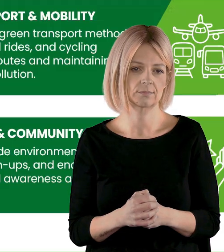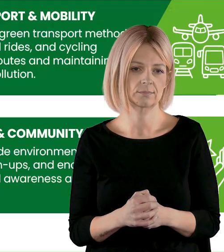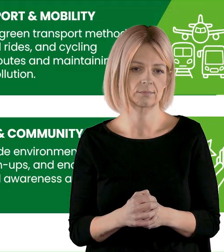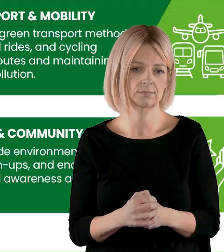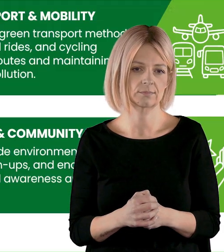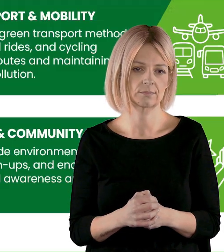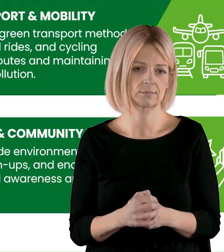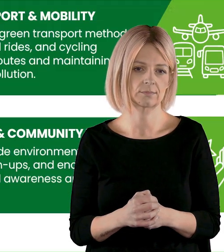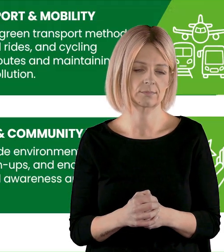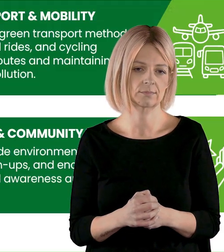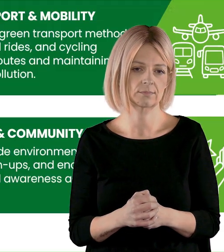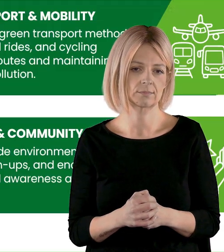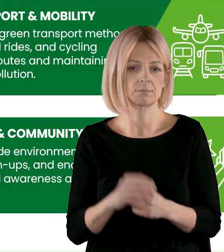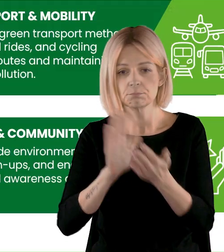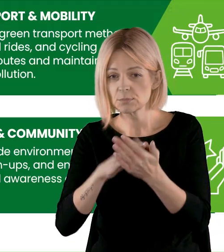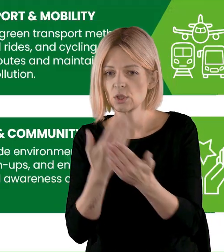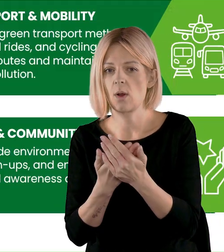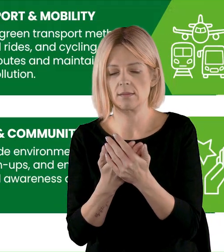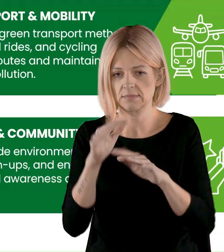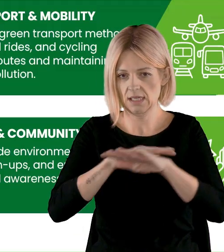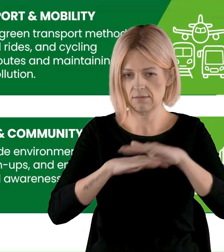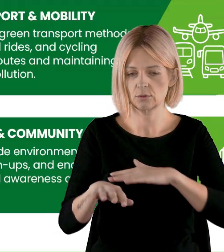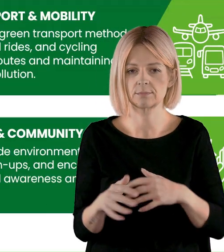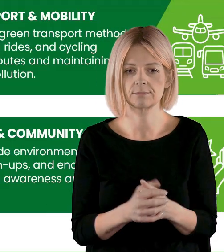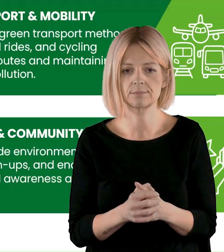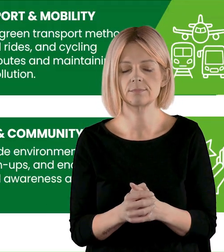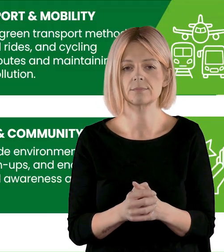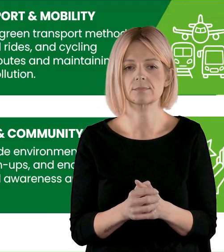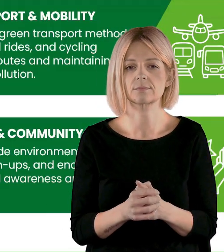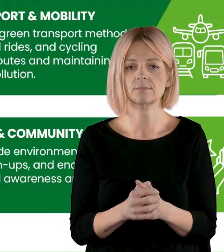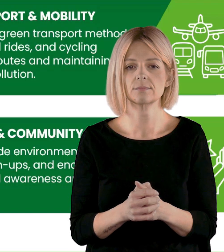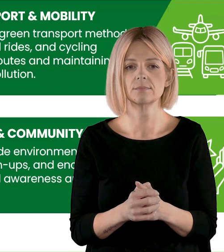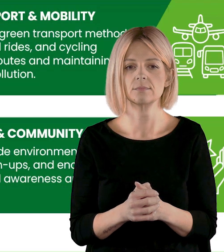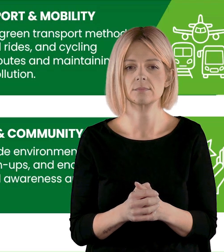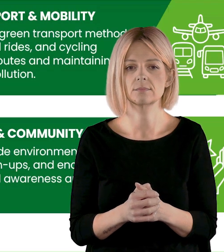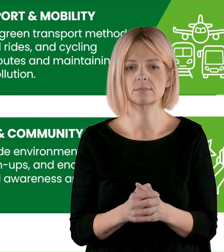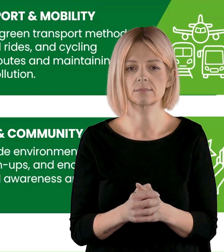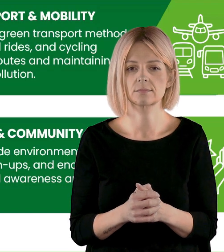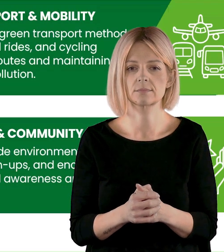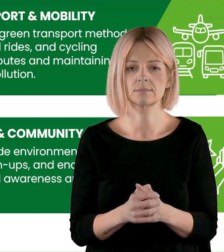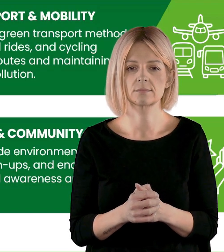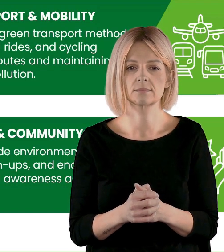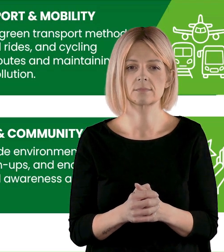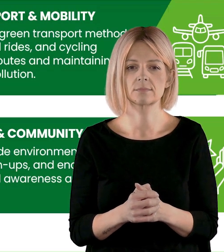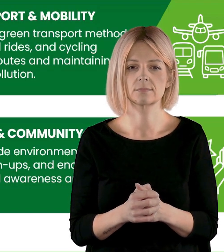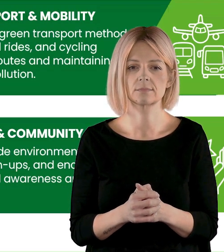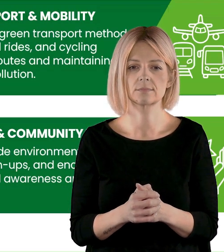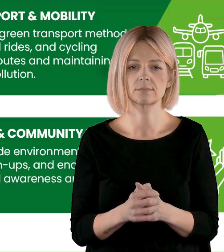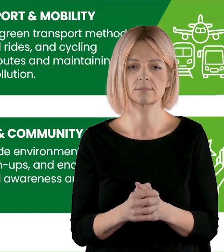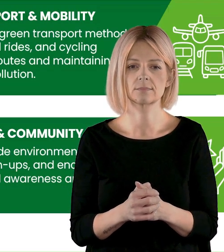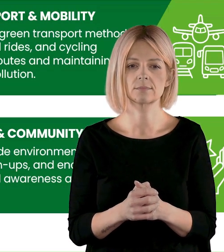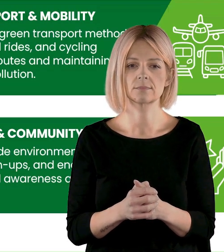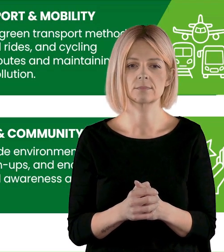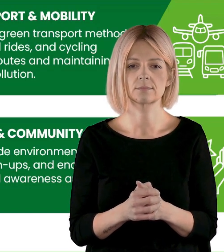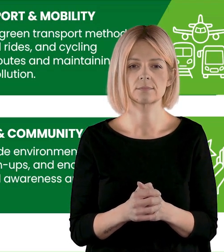Here, there are some examples across professions that we can see that green skills can be applied